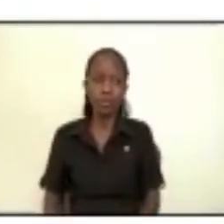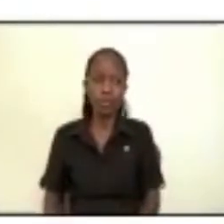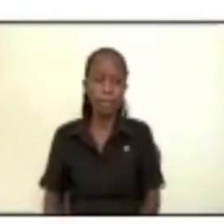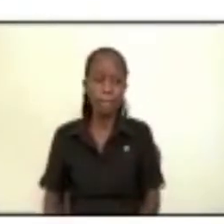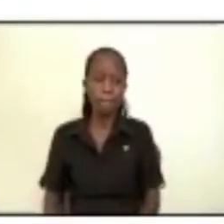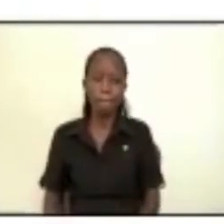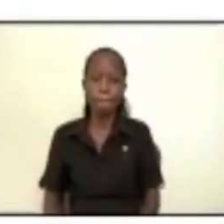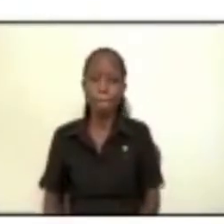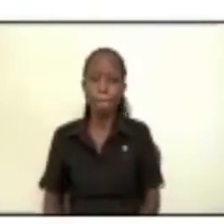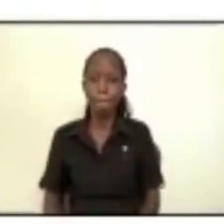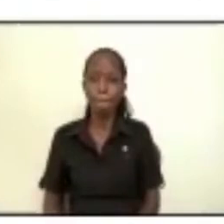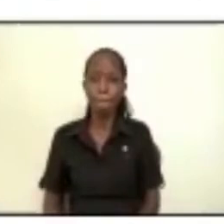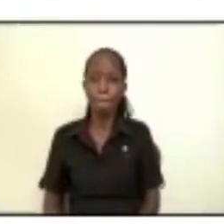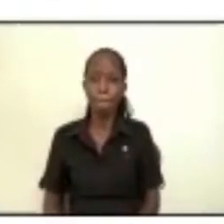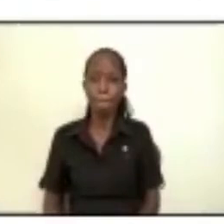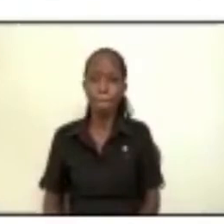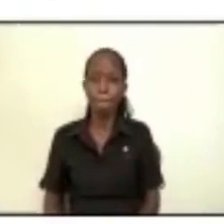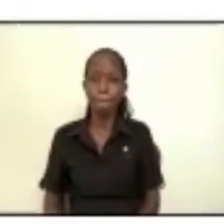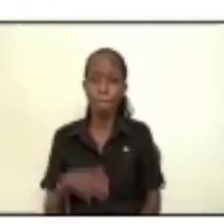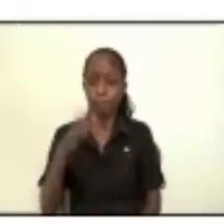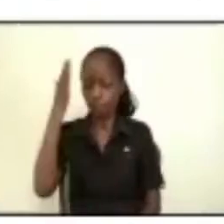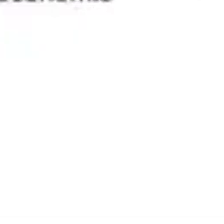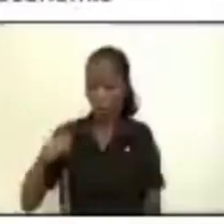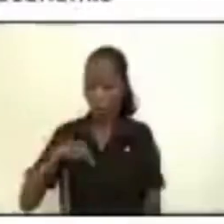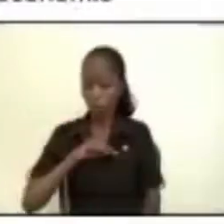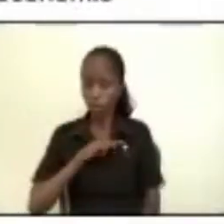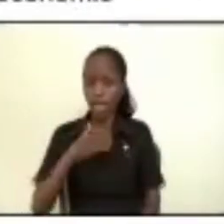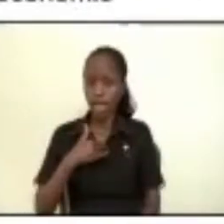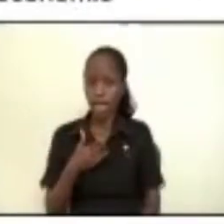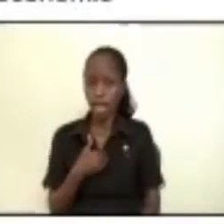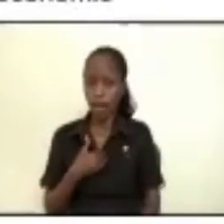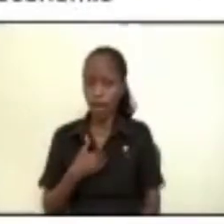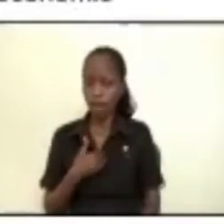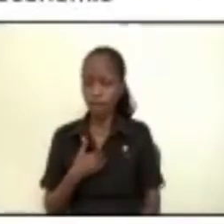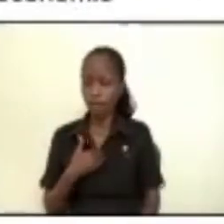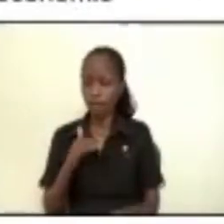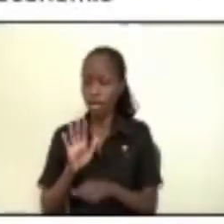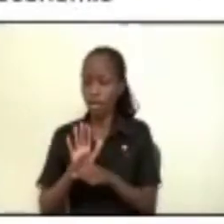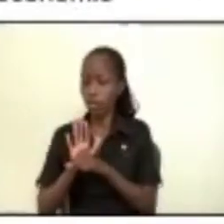All right, so why do we have such a heavy foreign presence in